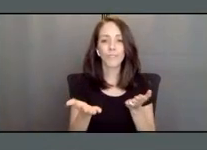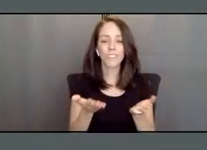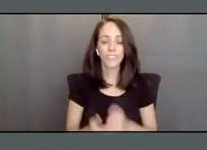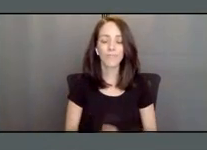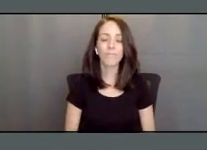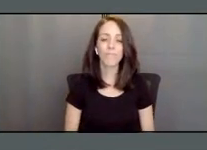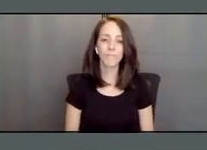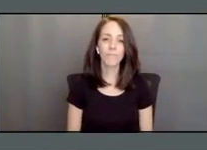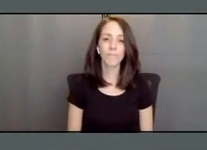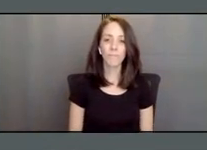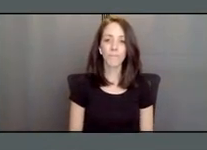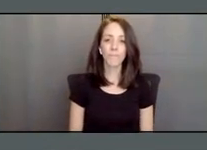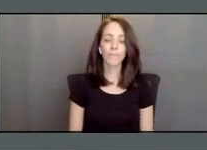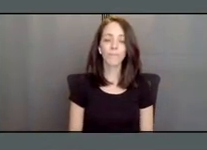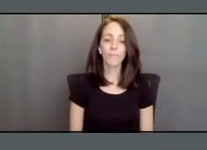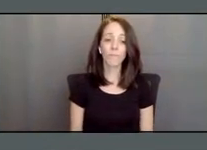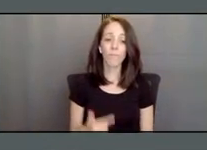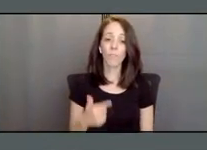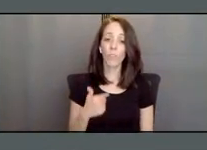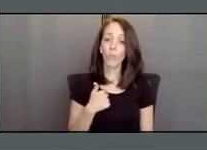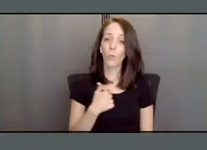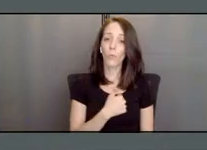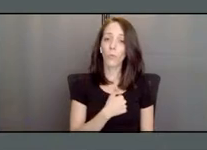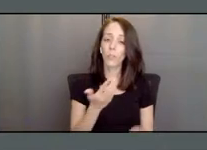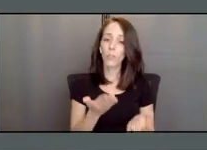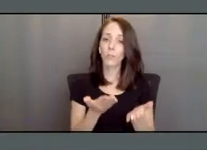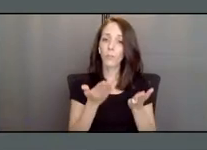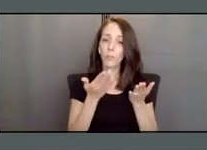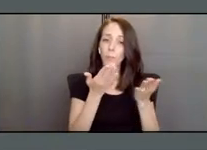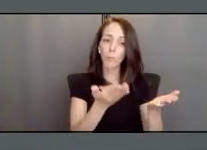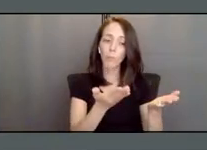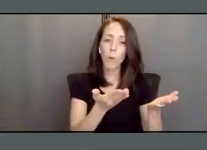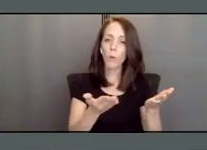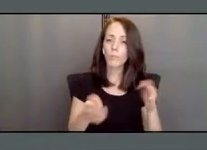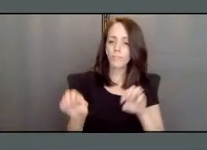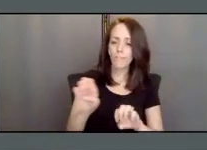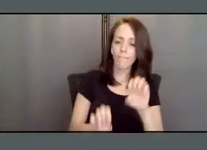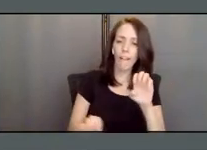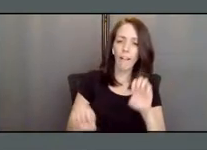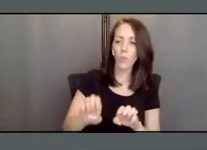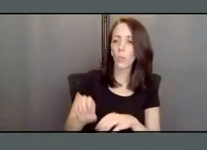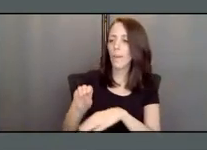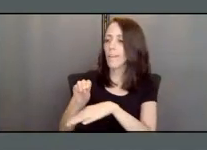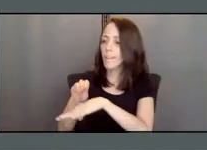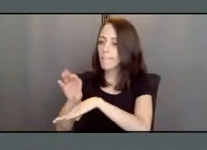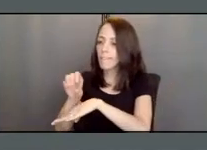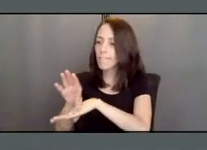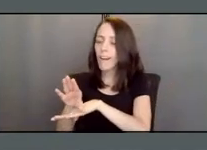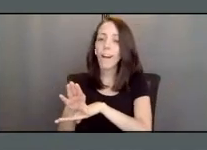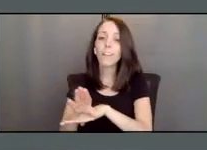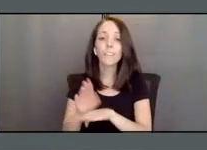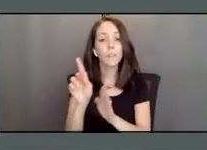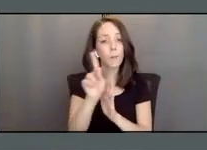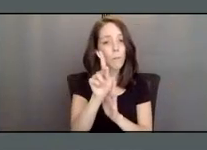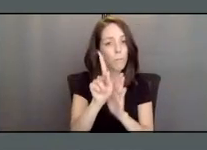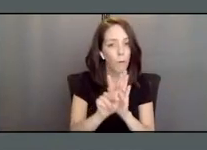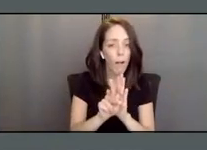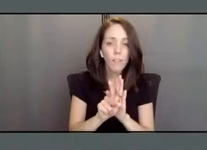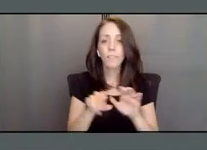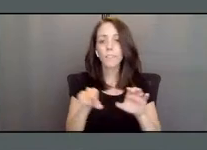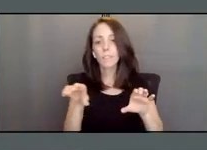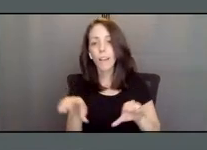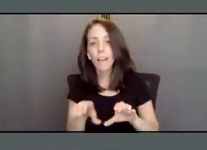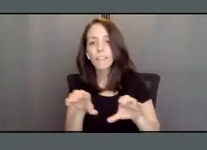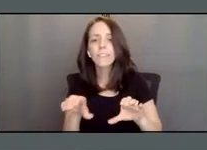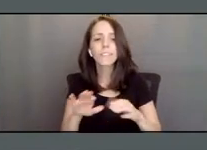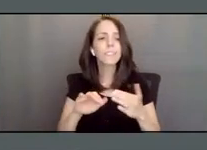As a Senate, we propose, evaluate, and advise on policies and activities with OHSU-wide impact or affecting